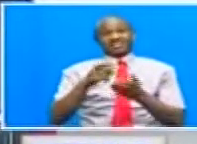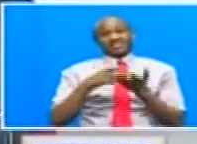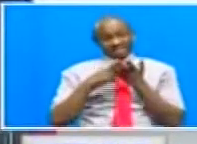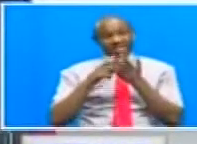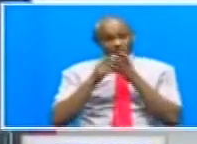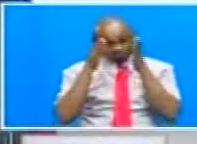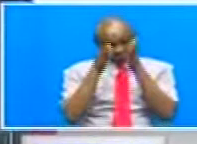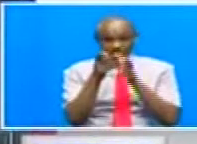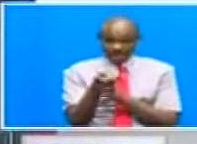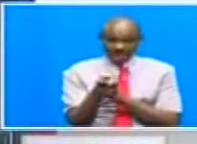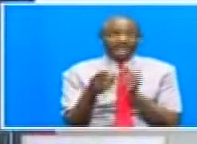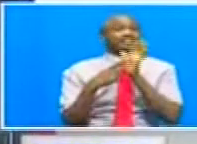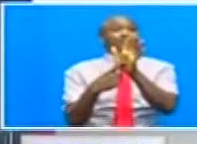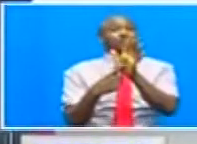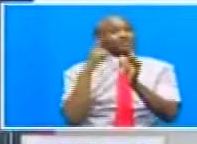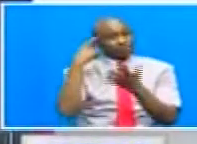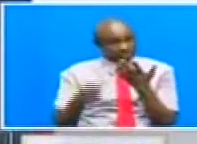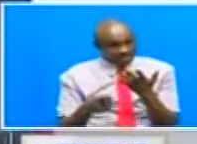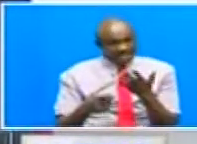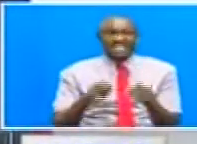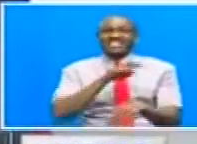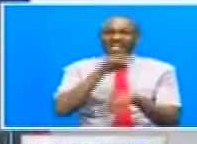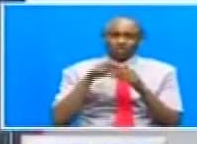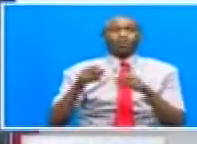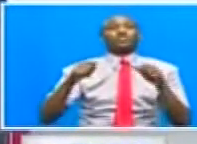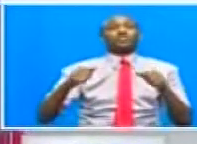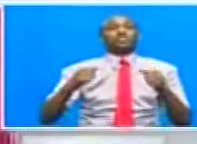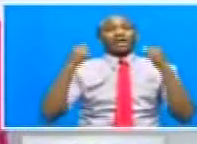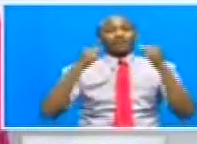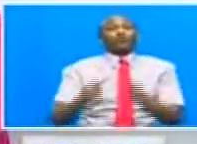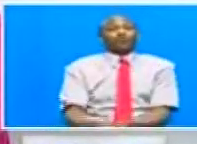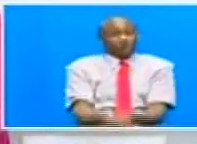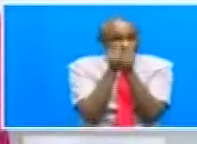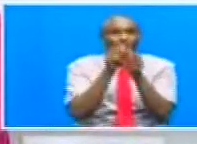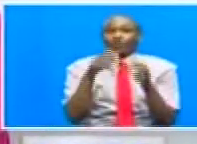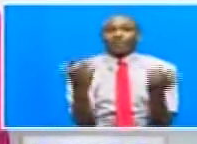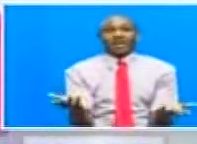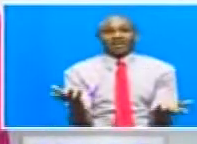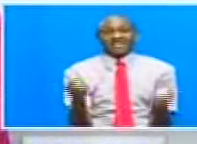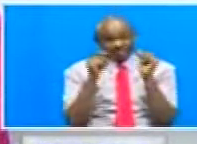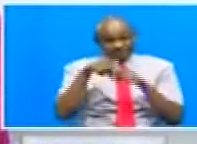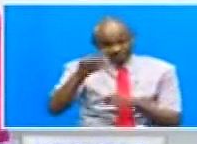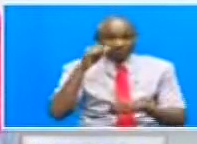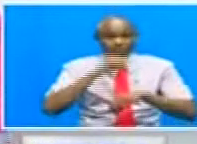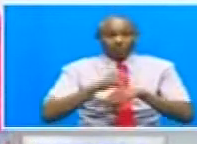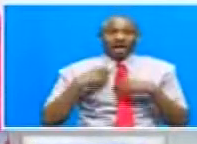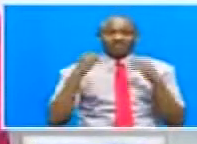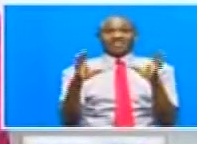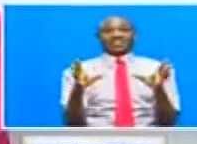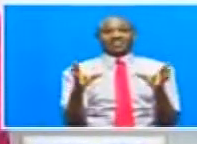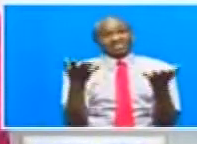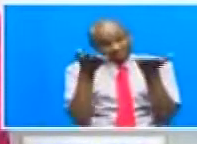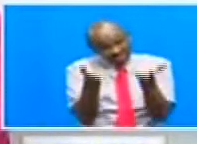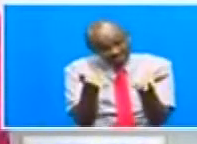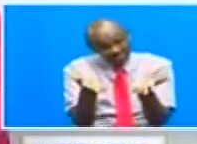Think about this, for instance. Where would the national champions, the national volleyball champions, be if they didn't have a school playground? And